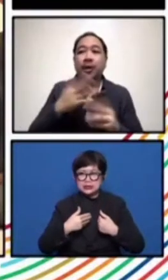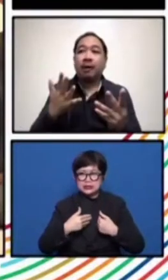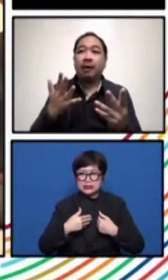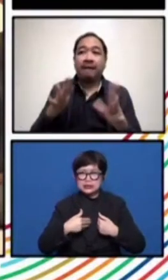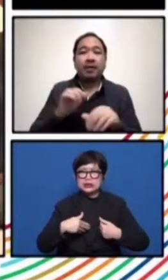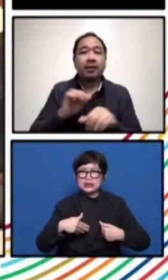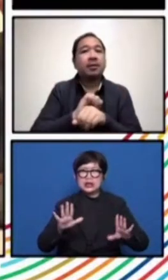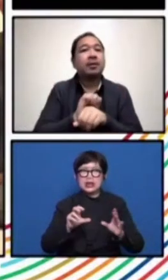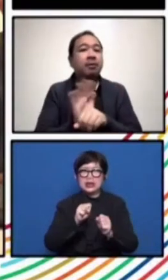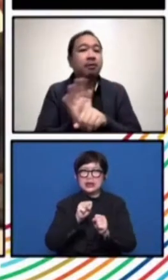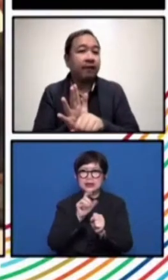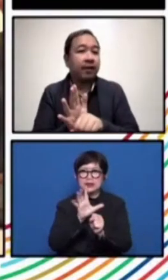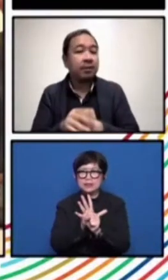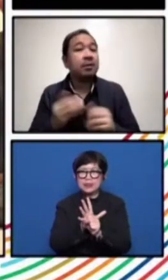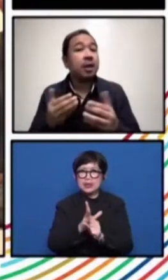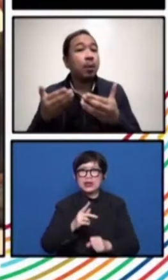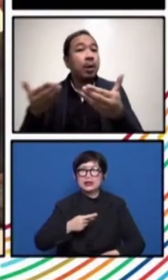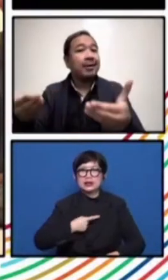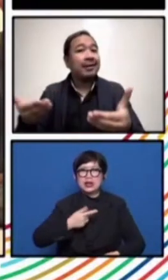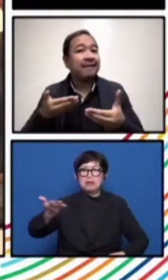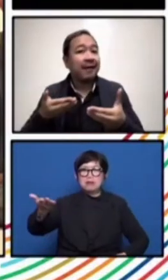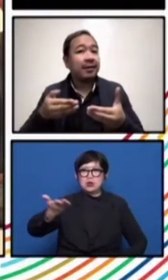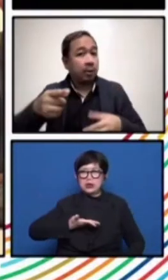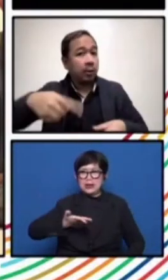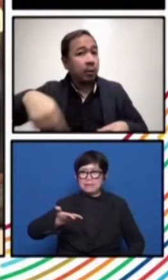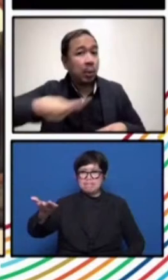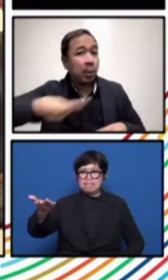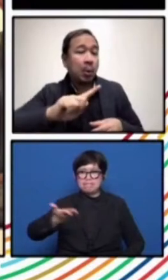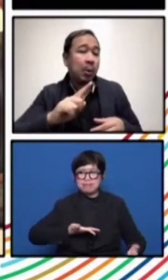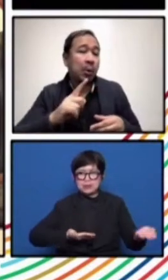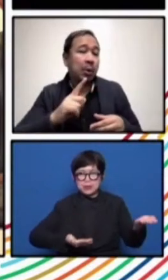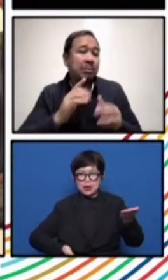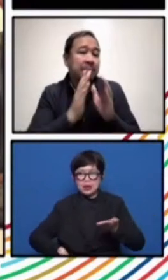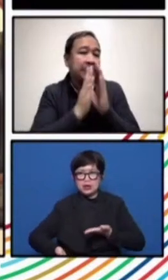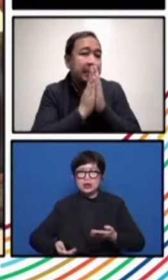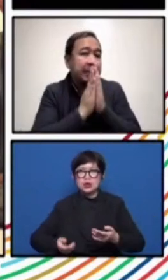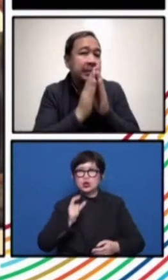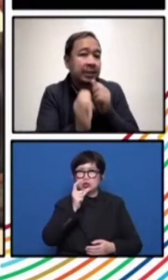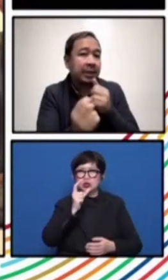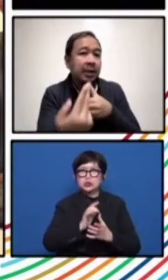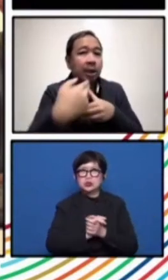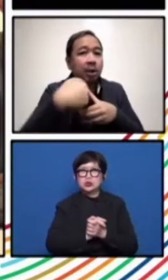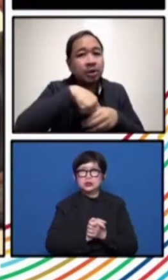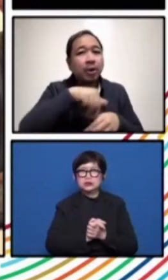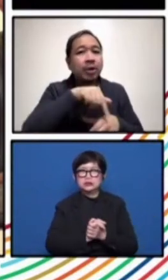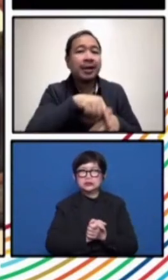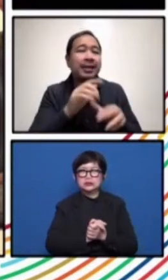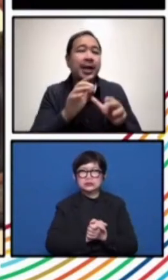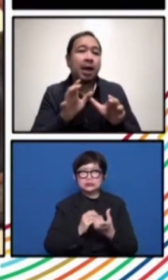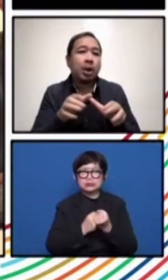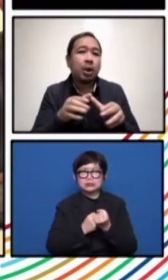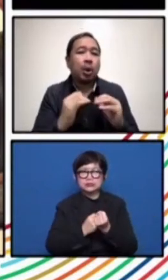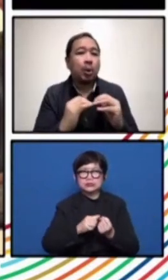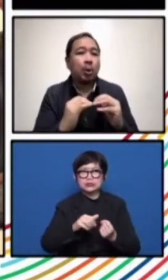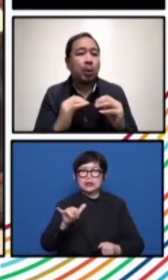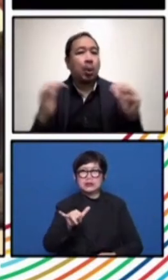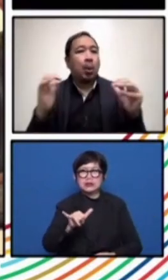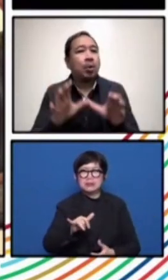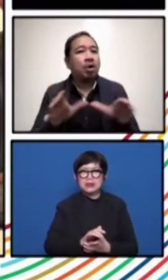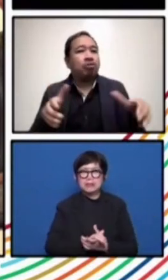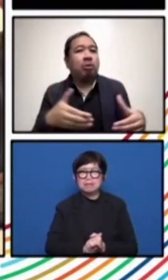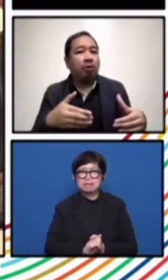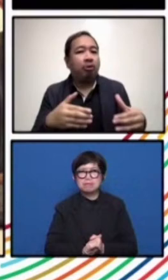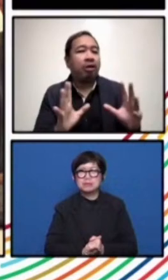I would like invite you all to participate in to Joy in our Congress as a first fish